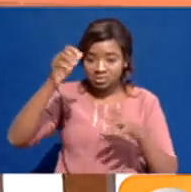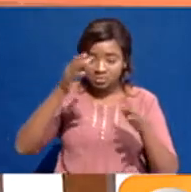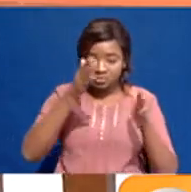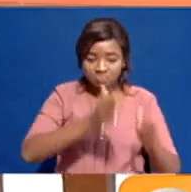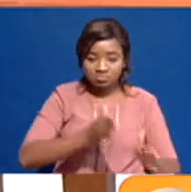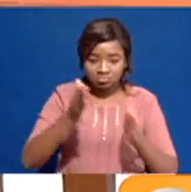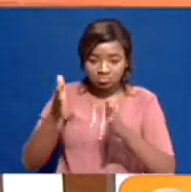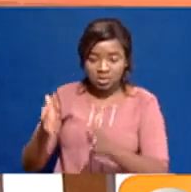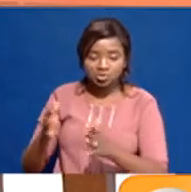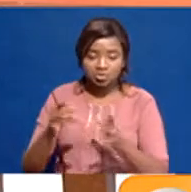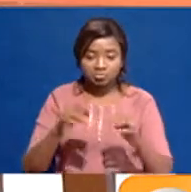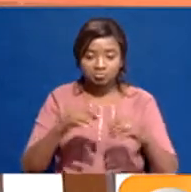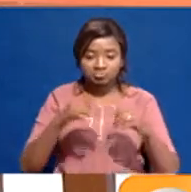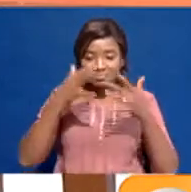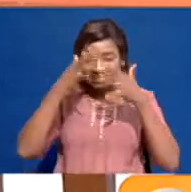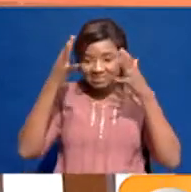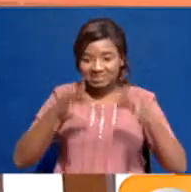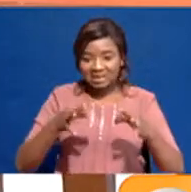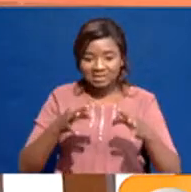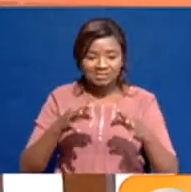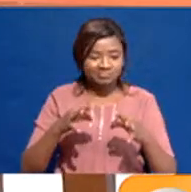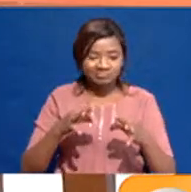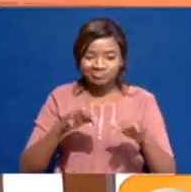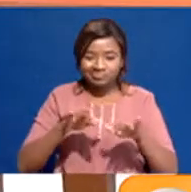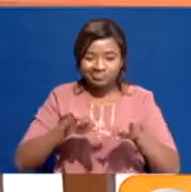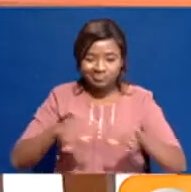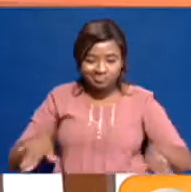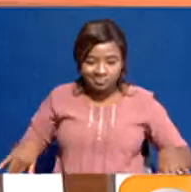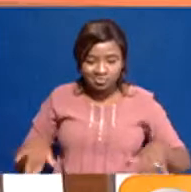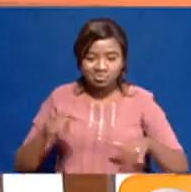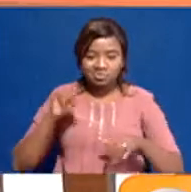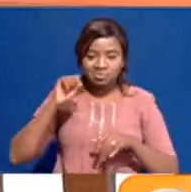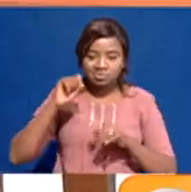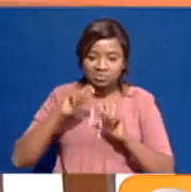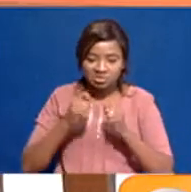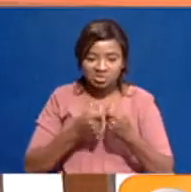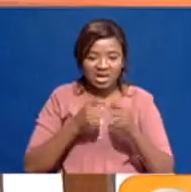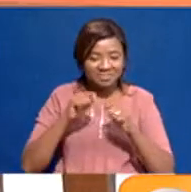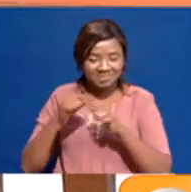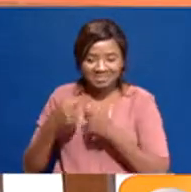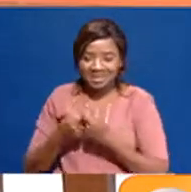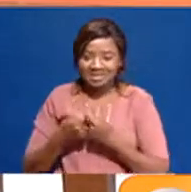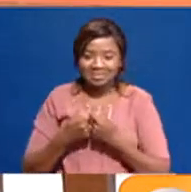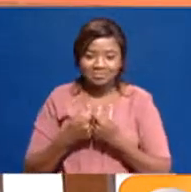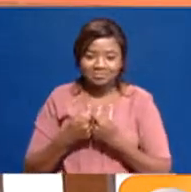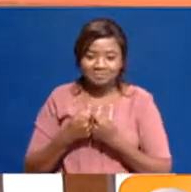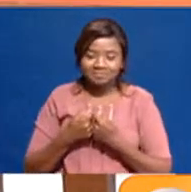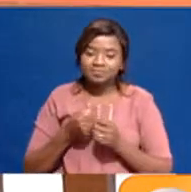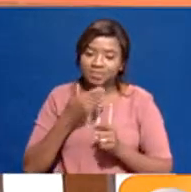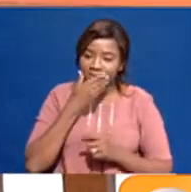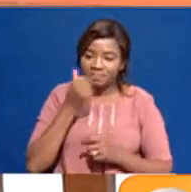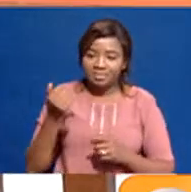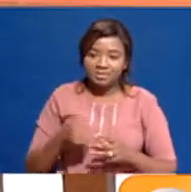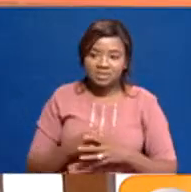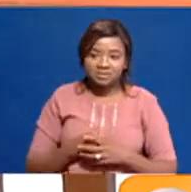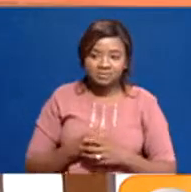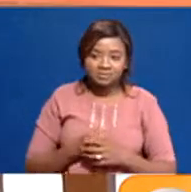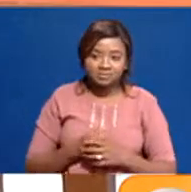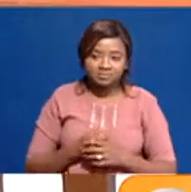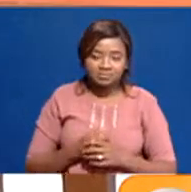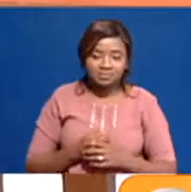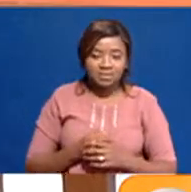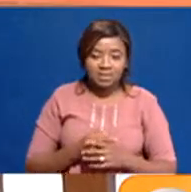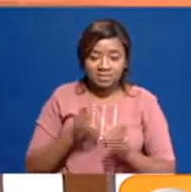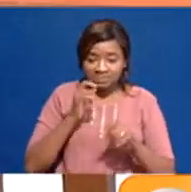the promotion of ethnic blocs as political basis, the better. The earlier they